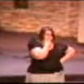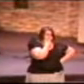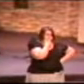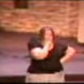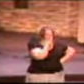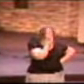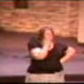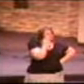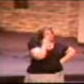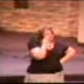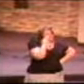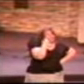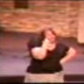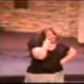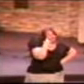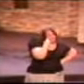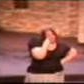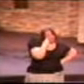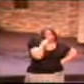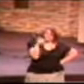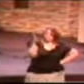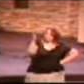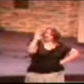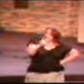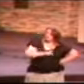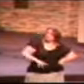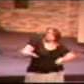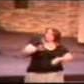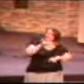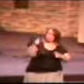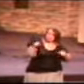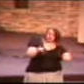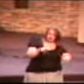may God's kingdom come and meet you right where you are